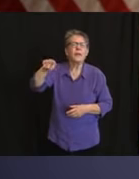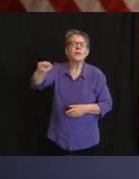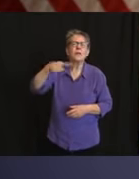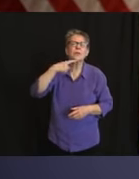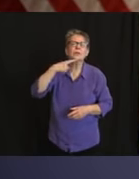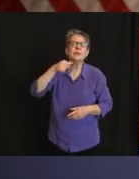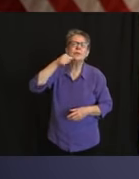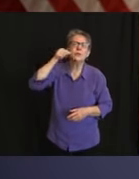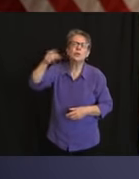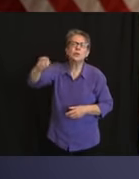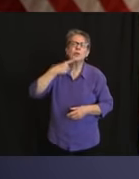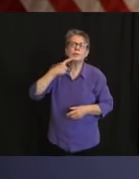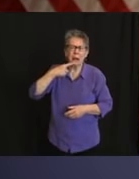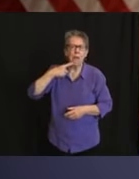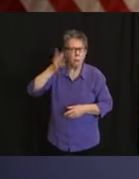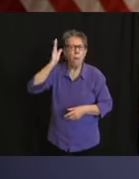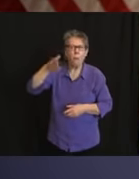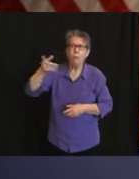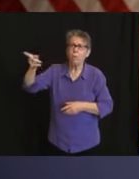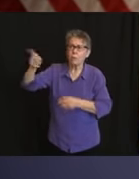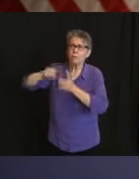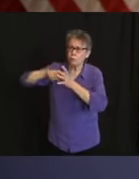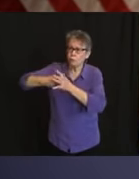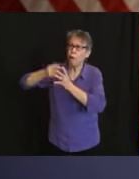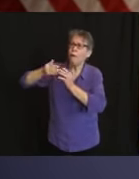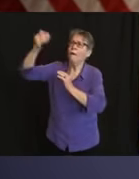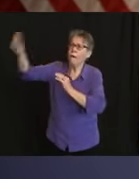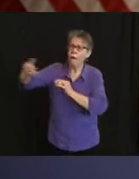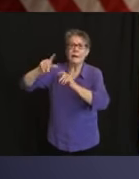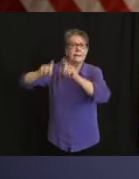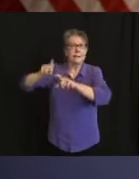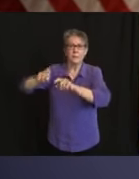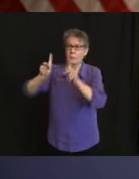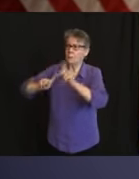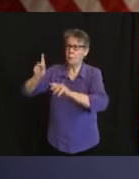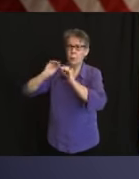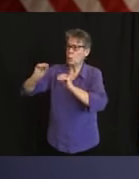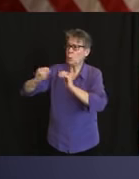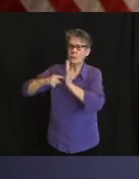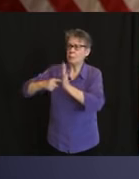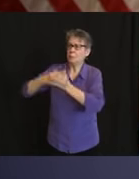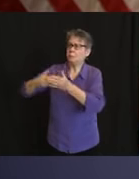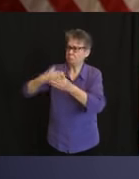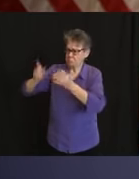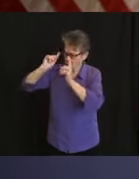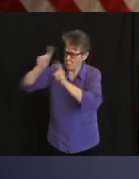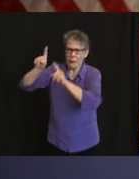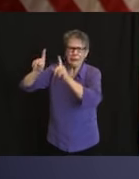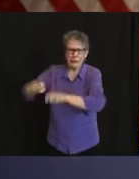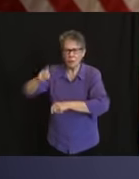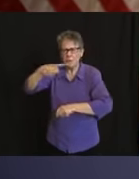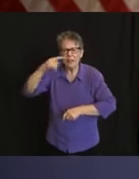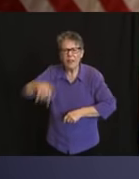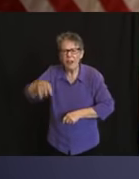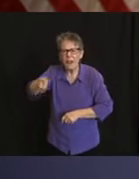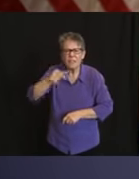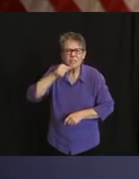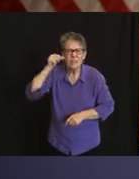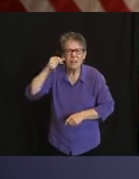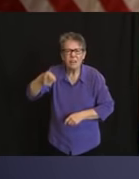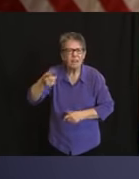of excited about that idea, and of course we know it's weeks away, but could you talk a little more about the spikes in the future?